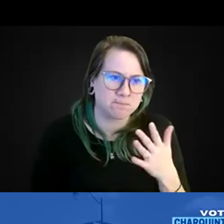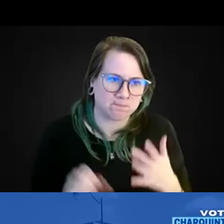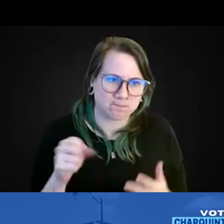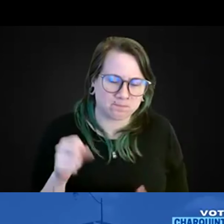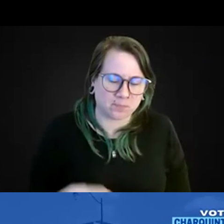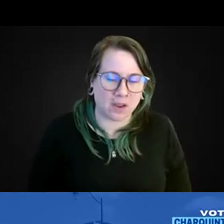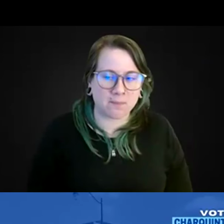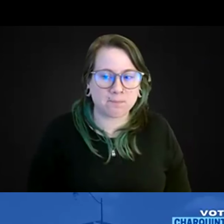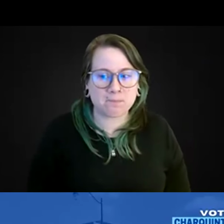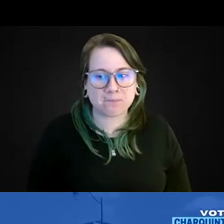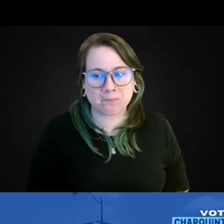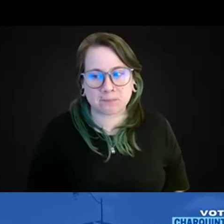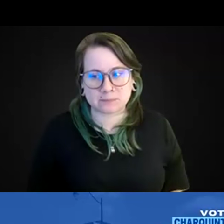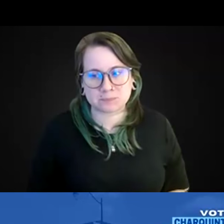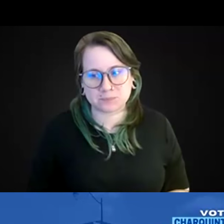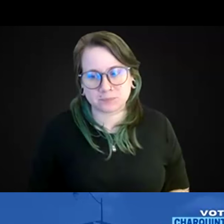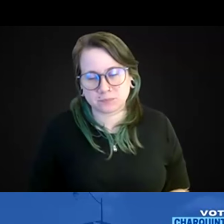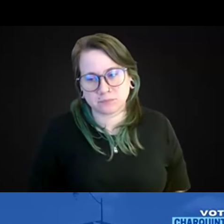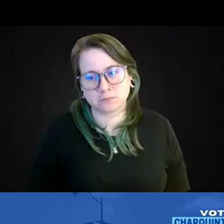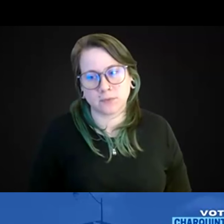What about,